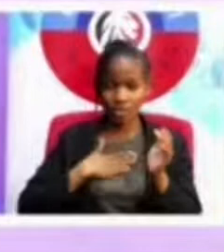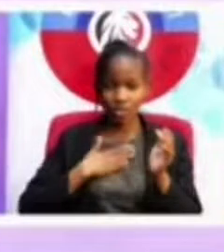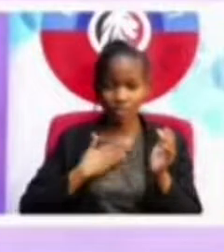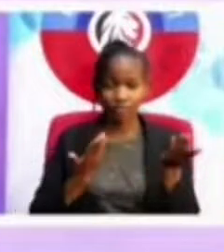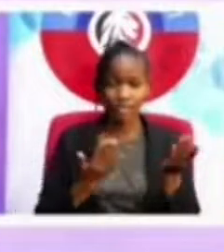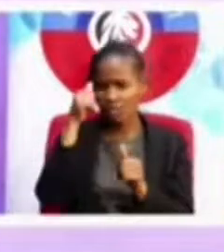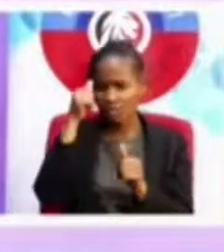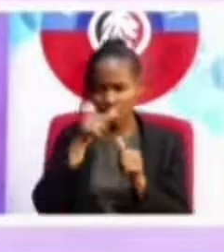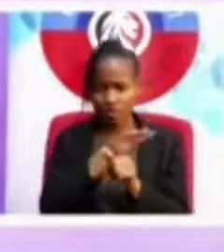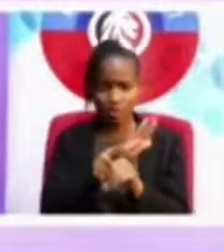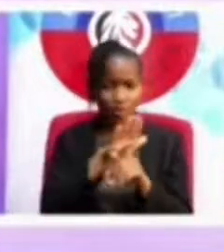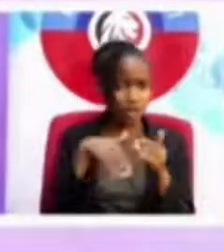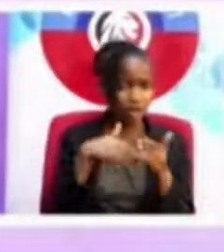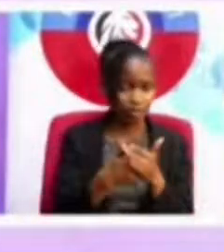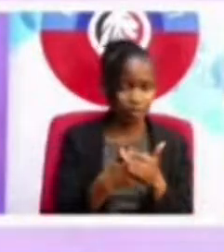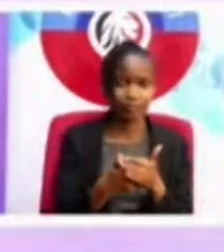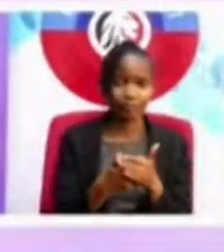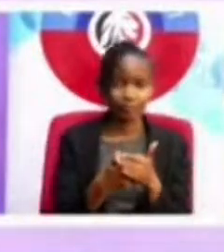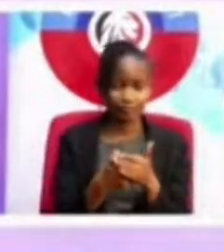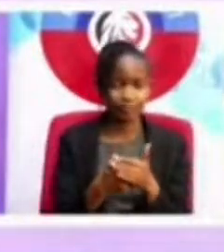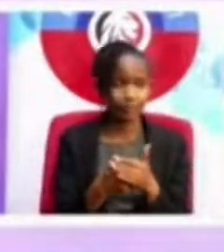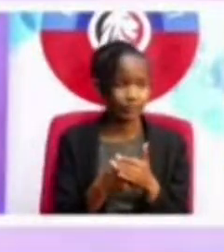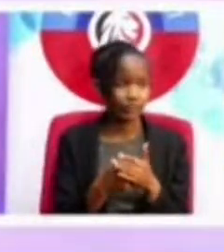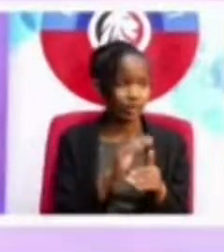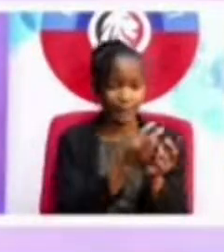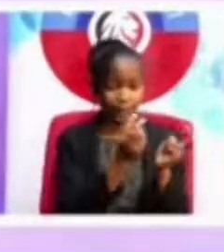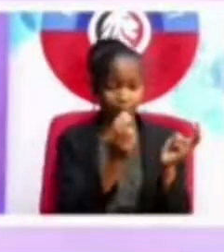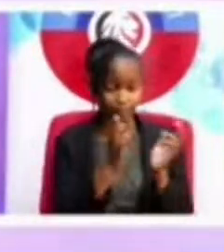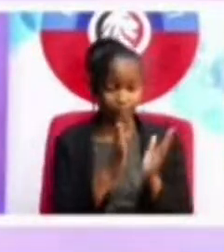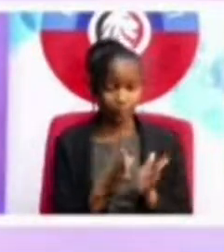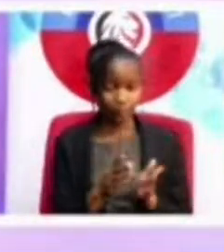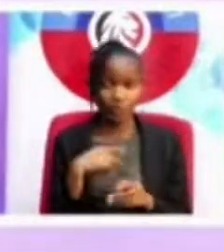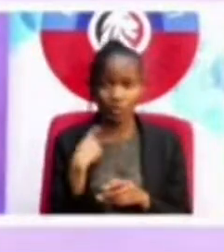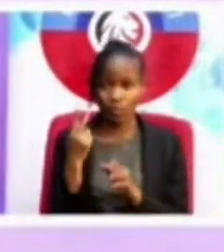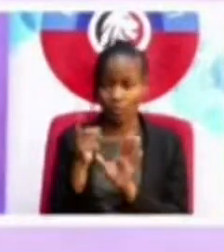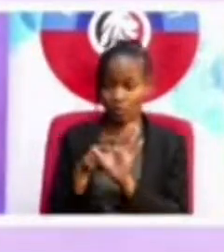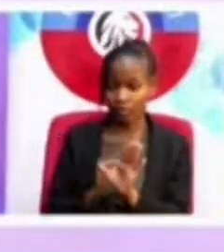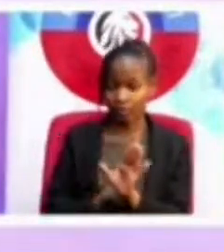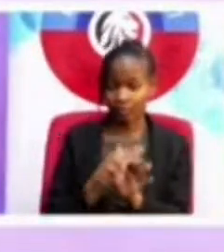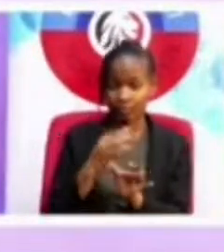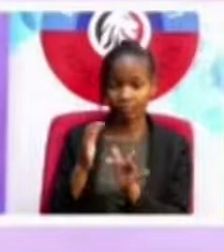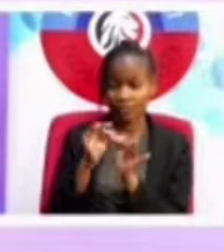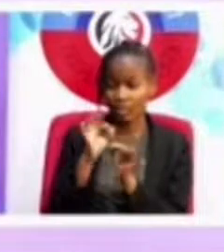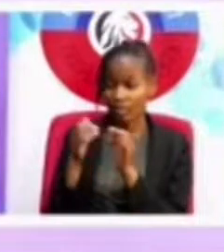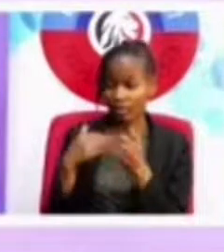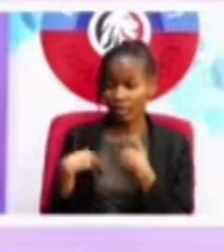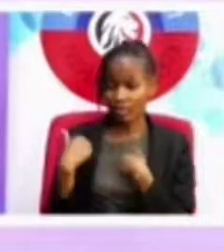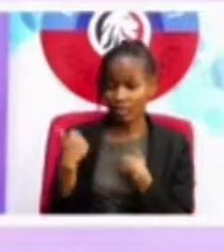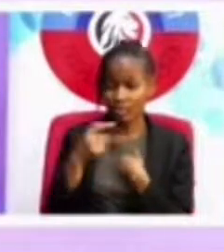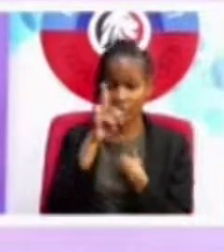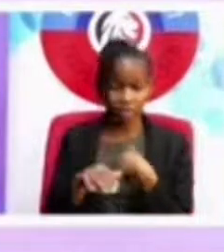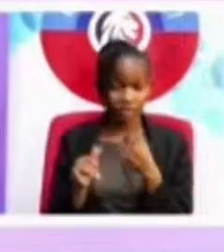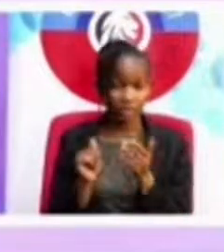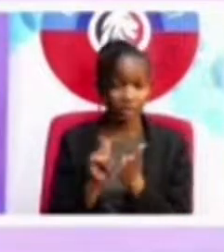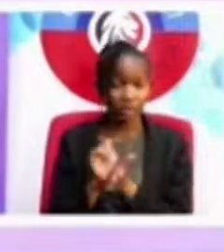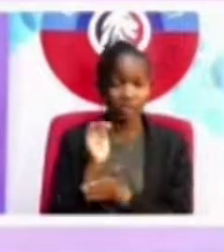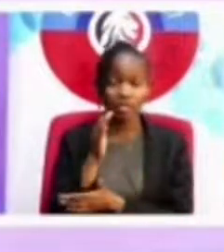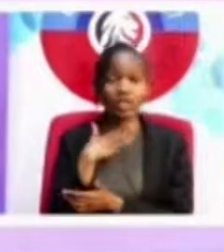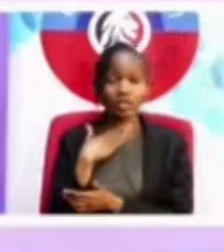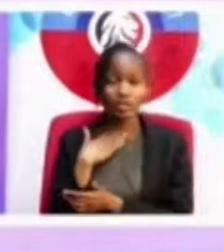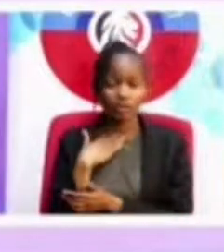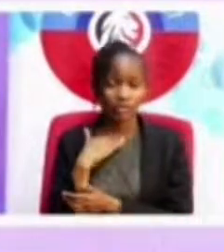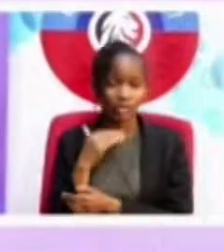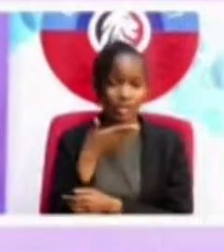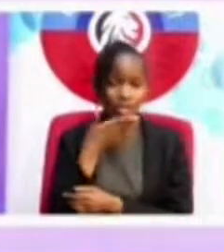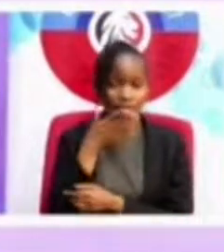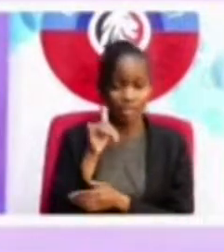to also all our panelists who are joining us online, if there is a question that's been asked and you want to jump in, please do so. I